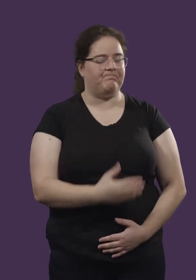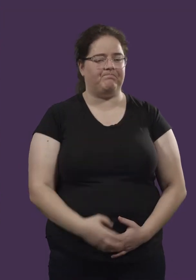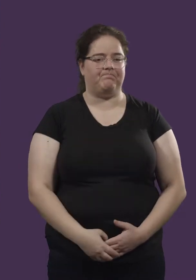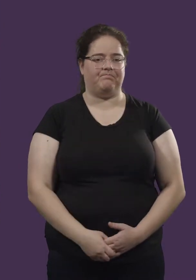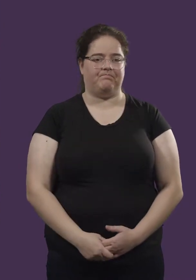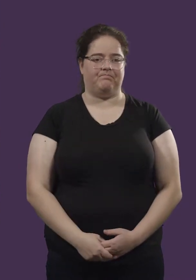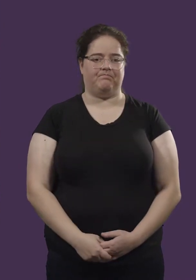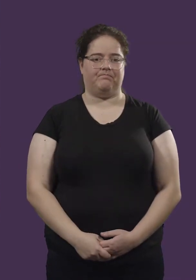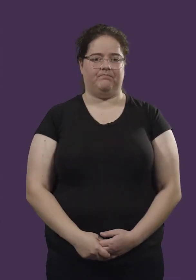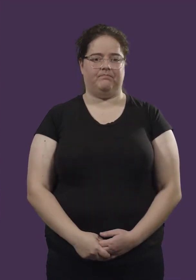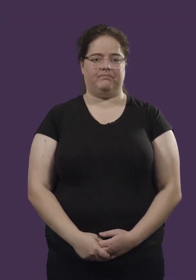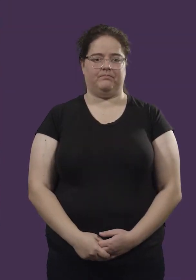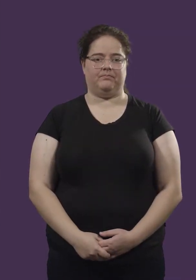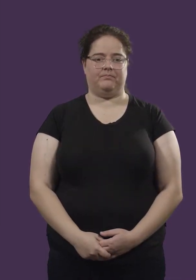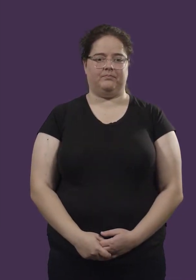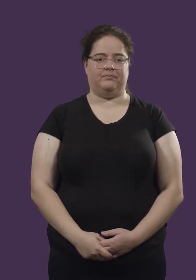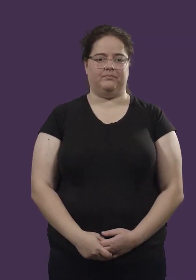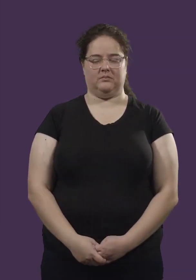Thanks.